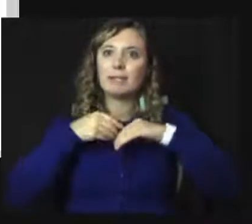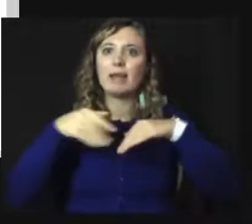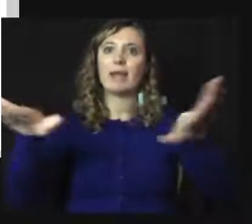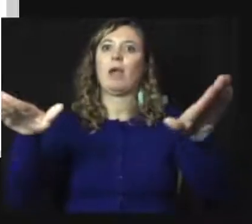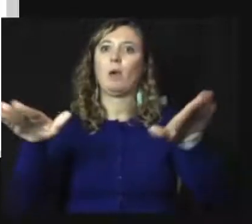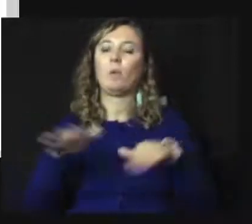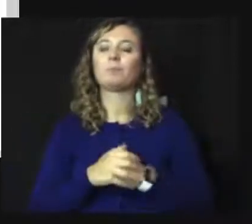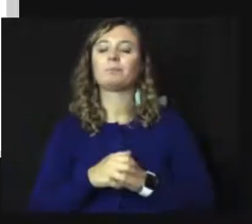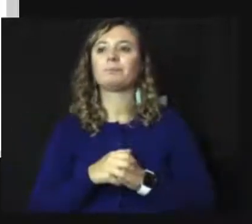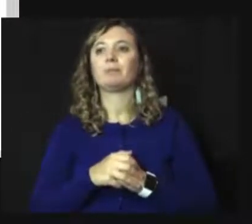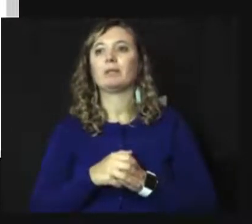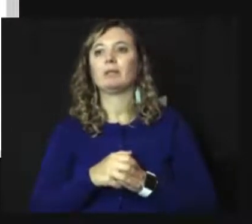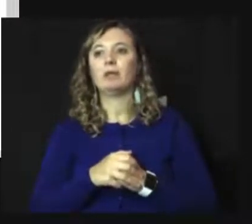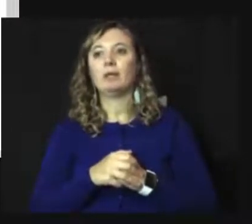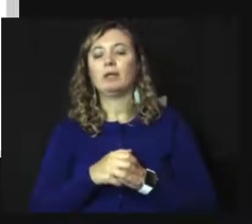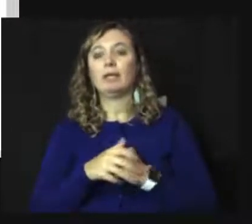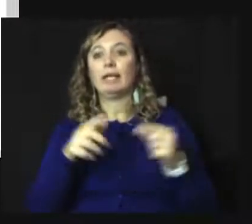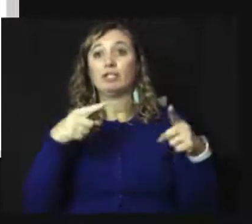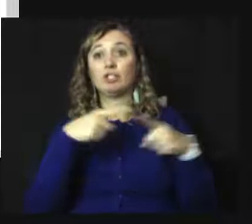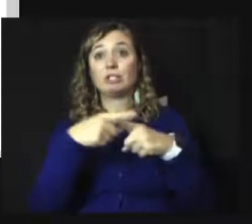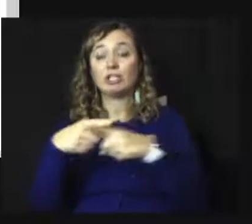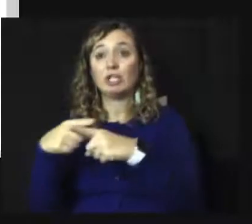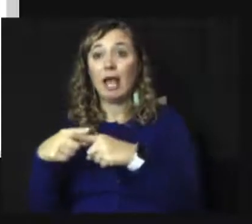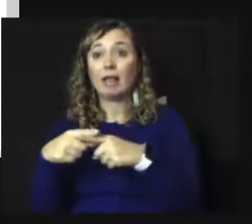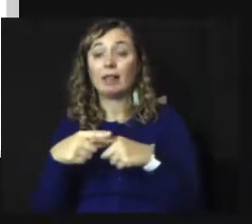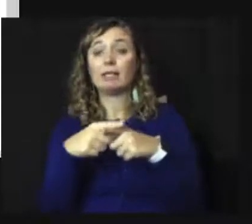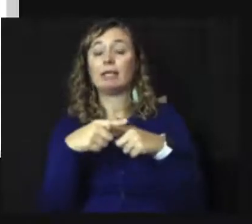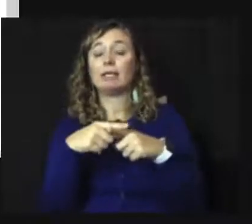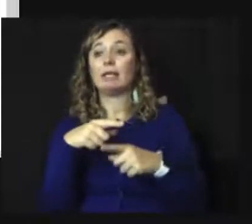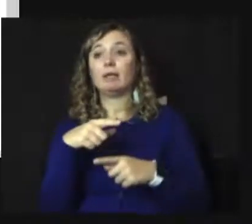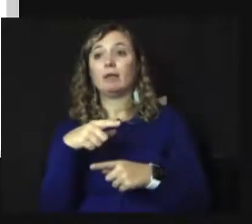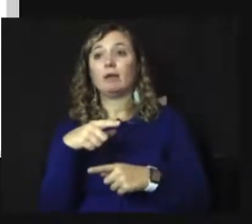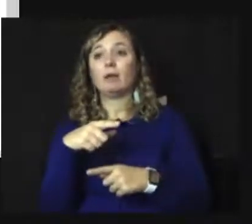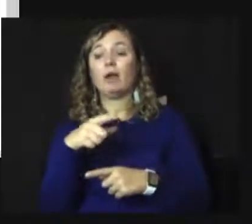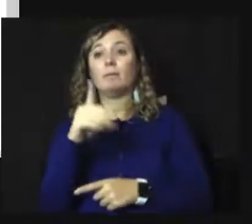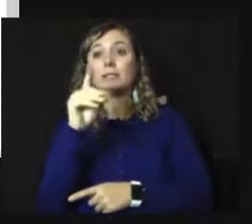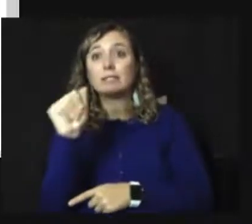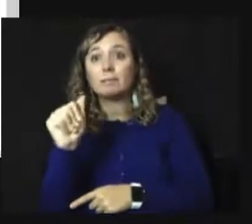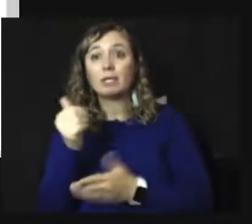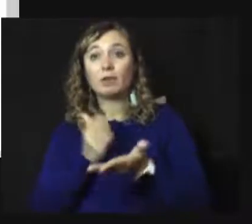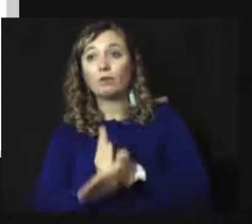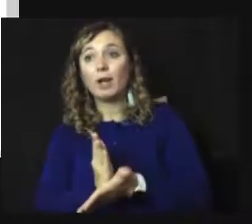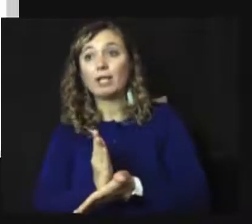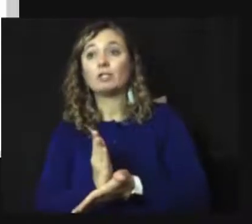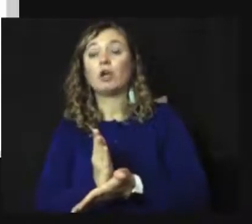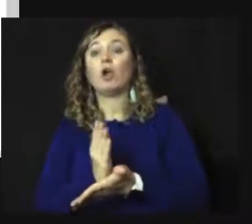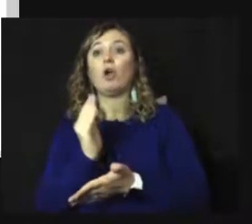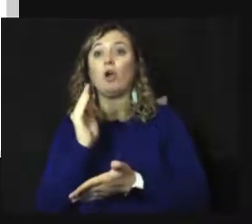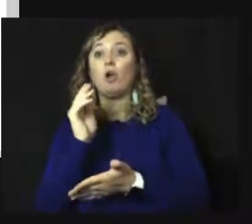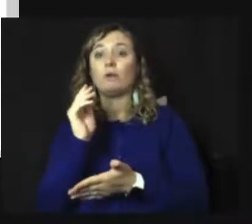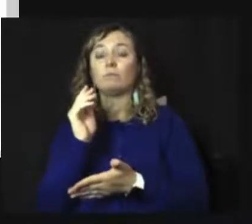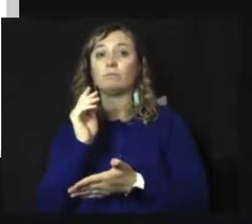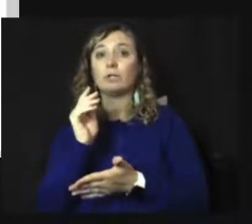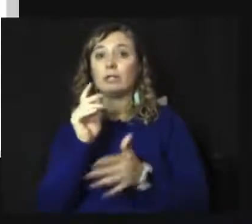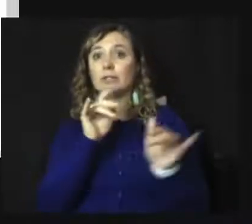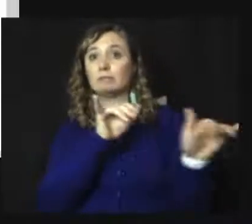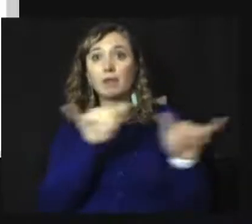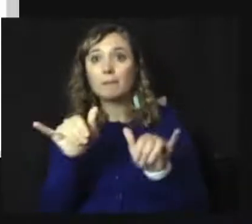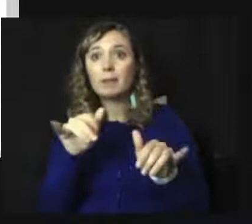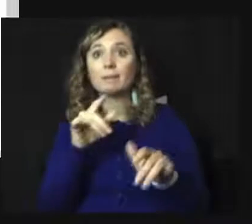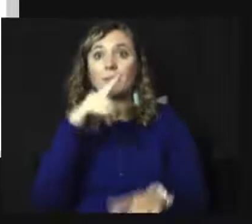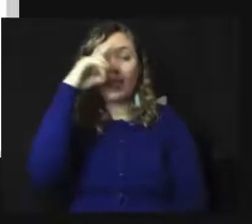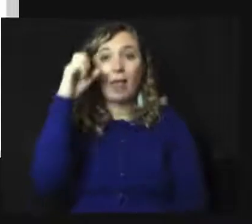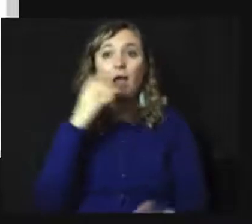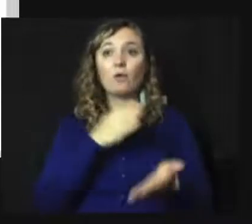Intersectionality, right? Disability rights are Black rights, are gay rights, are trans rights. Like, it's a circle. All of these people are impacted,